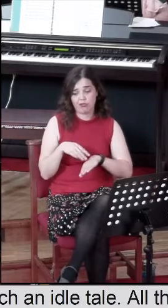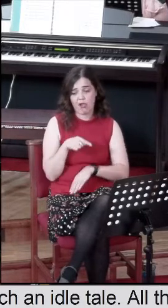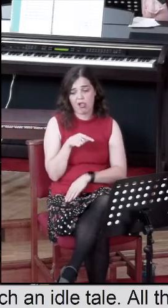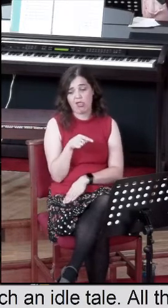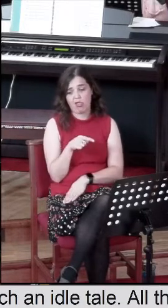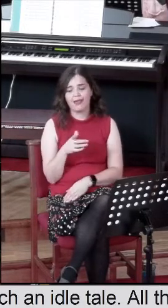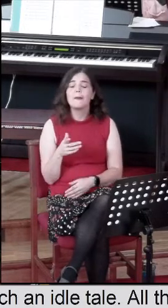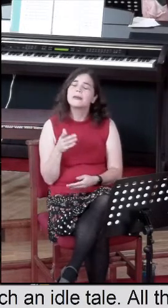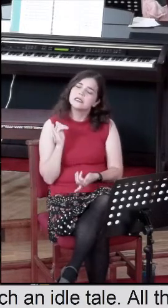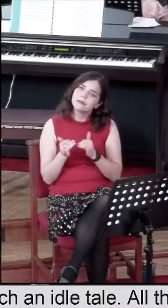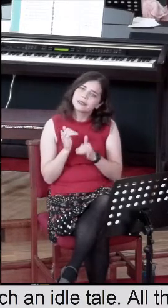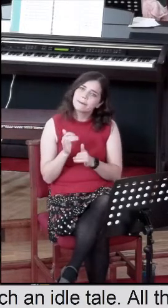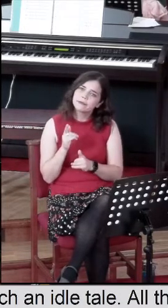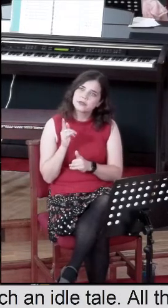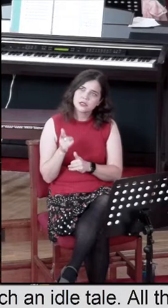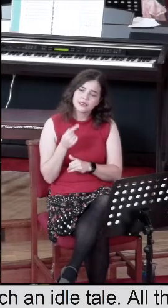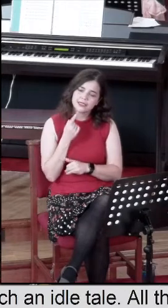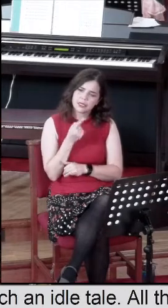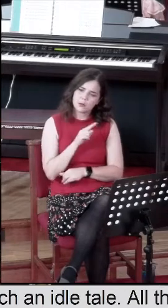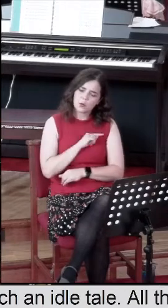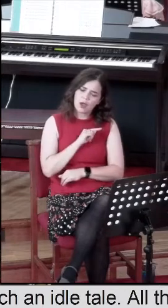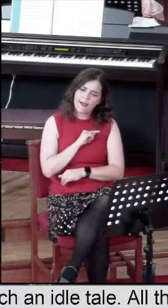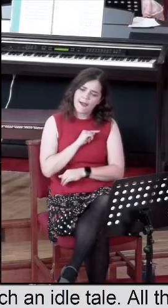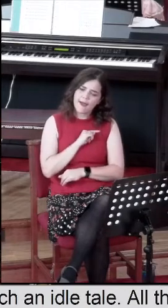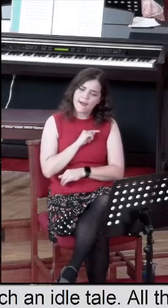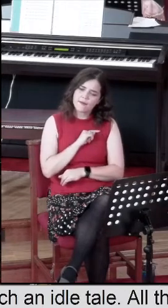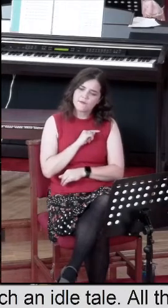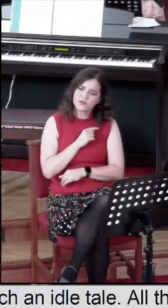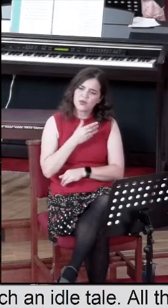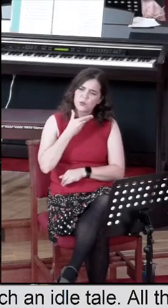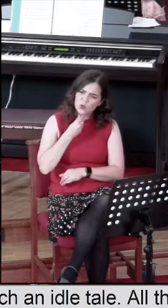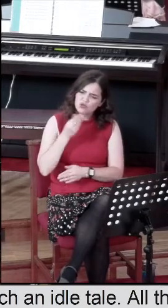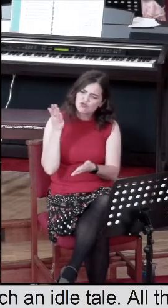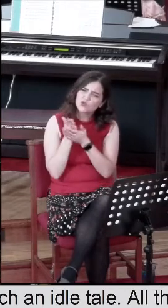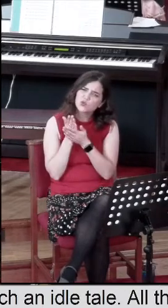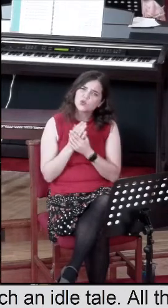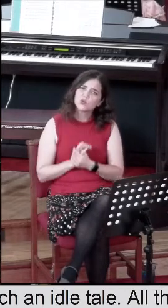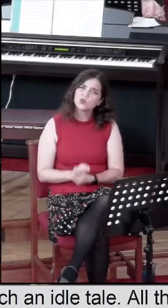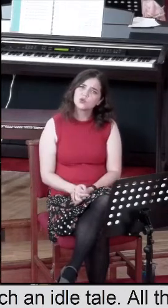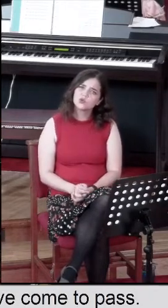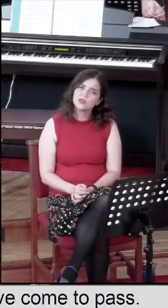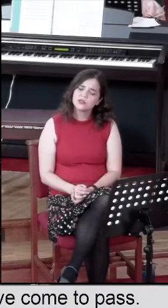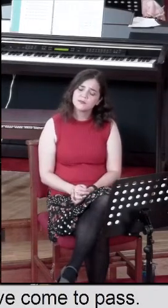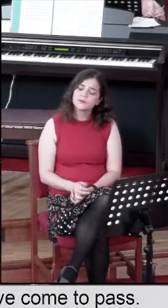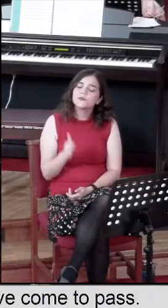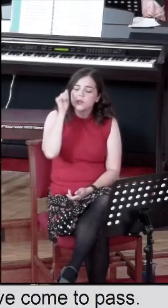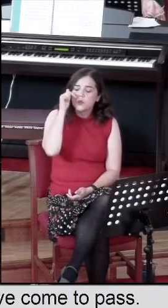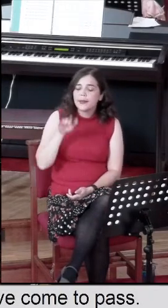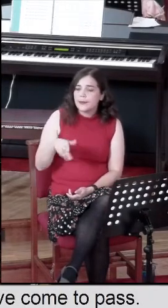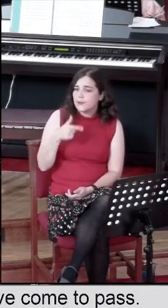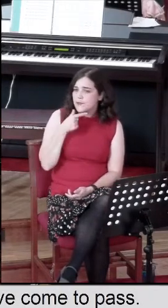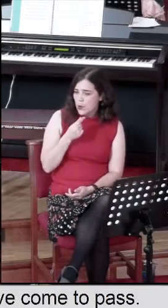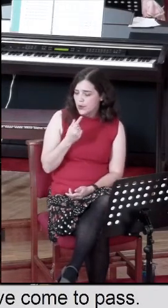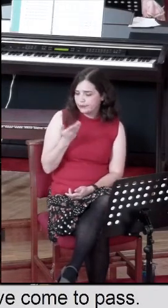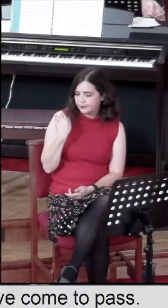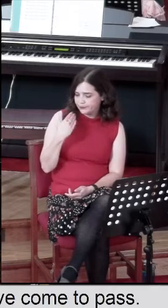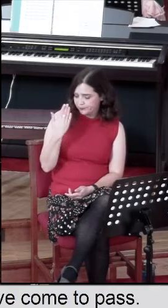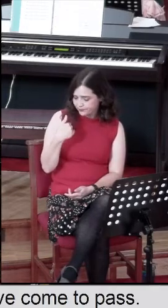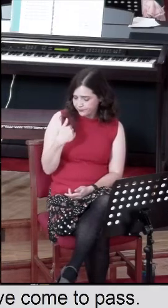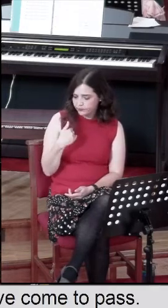nice. But sometimes people say it because they wish it would happen. I knew a little boy in a school where I used to